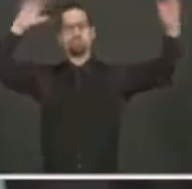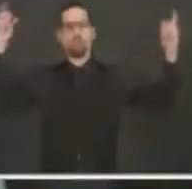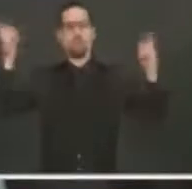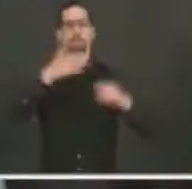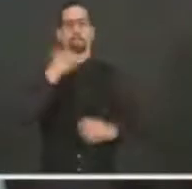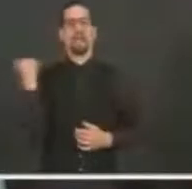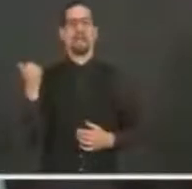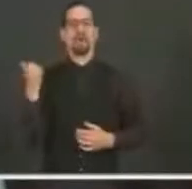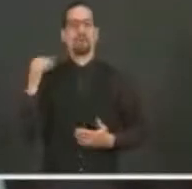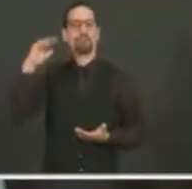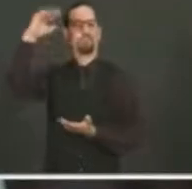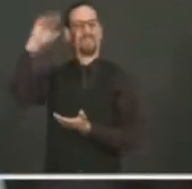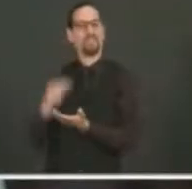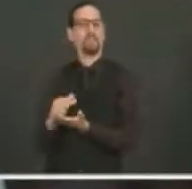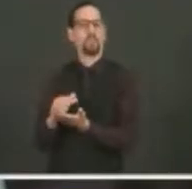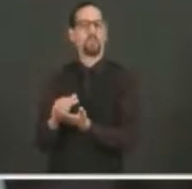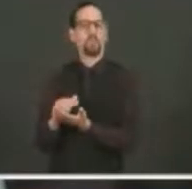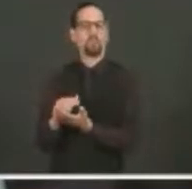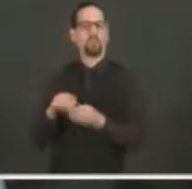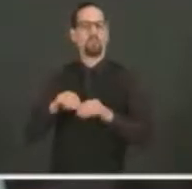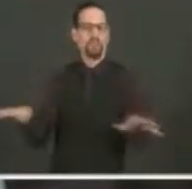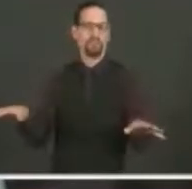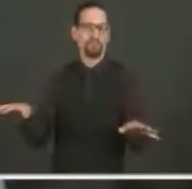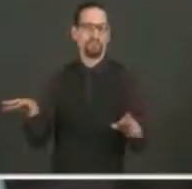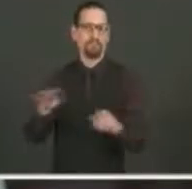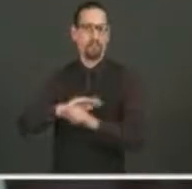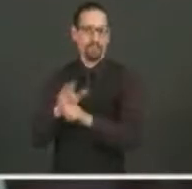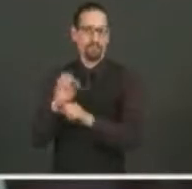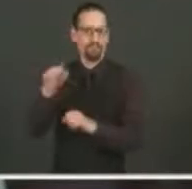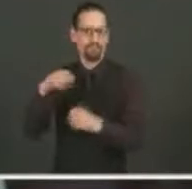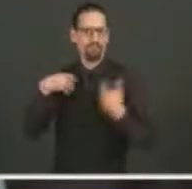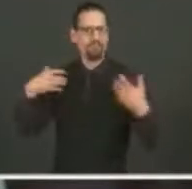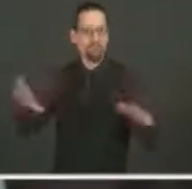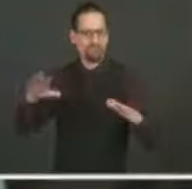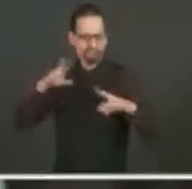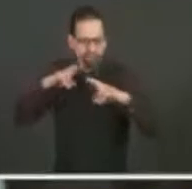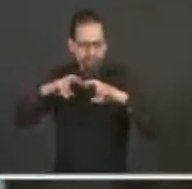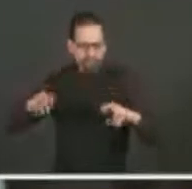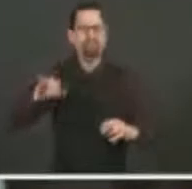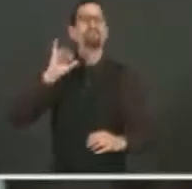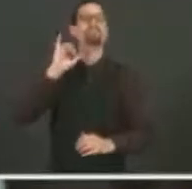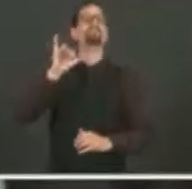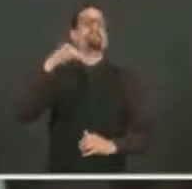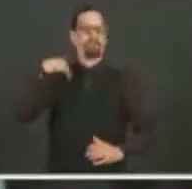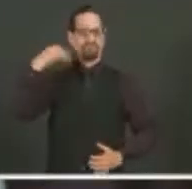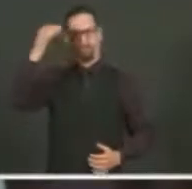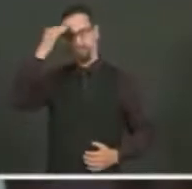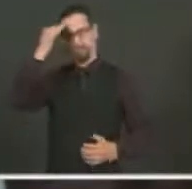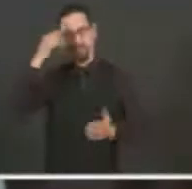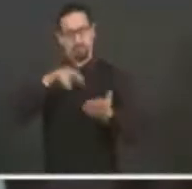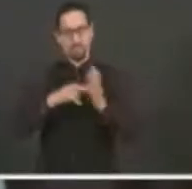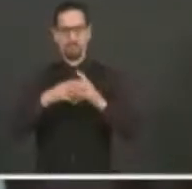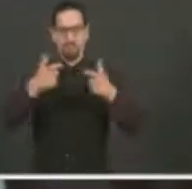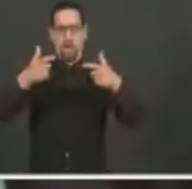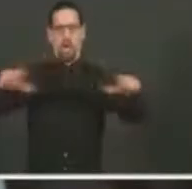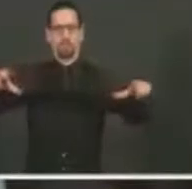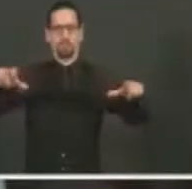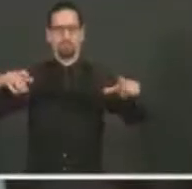the likelihood of spreading the virus. And that means we know larger gatherings can happen